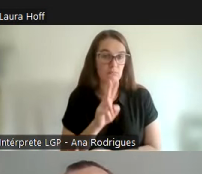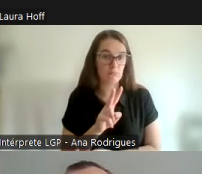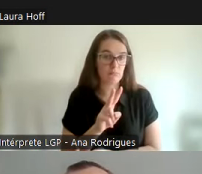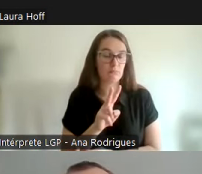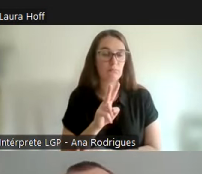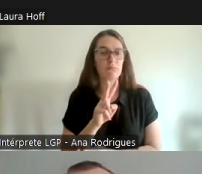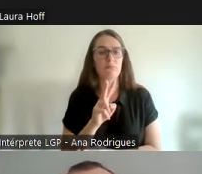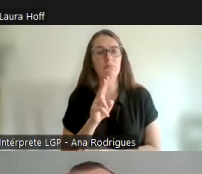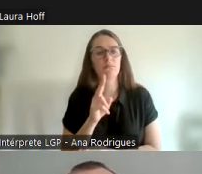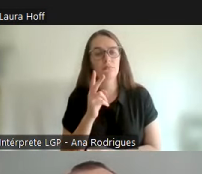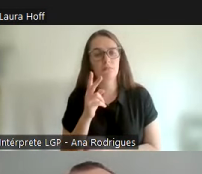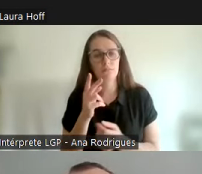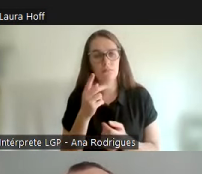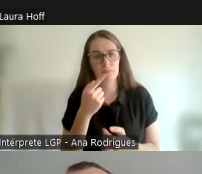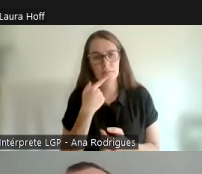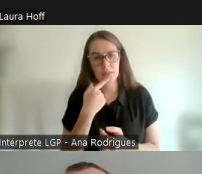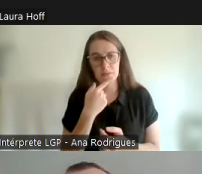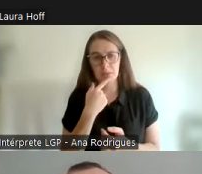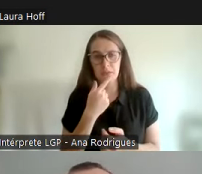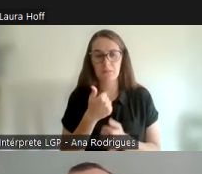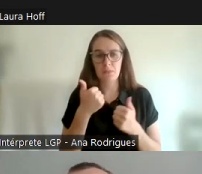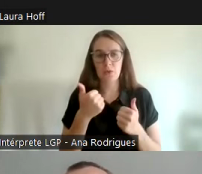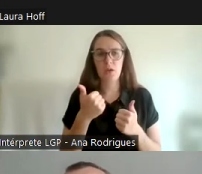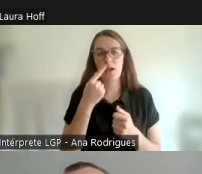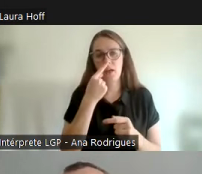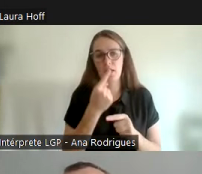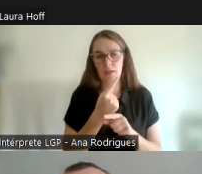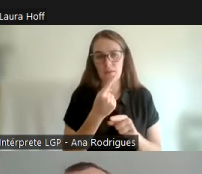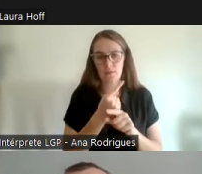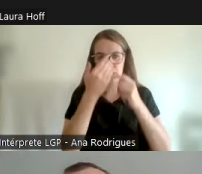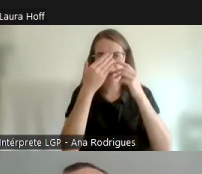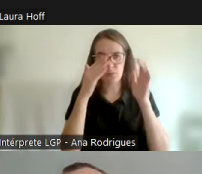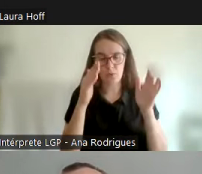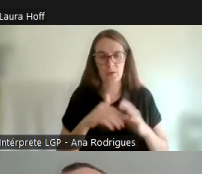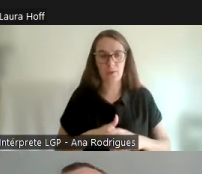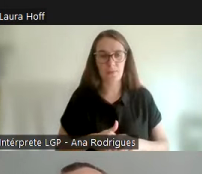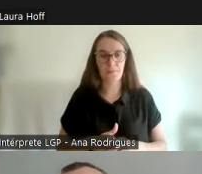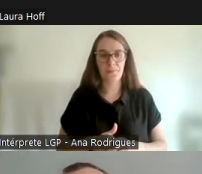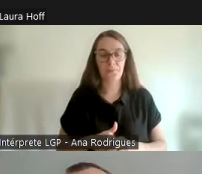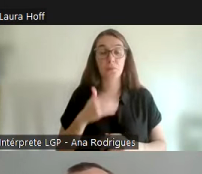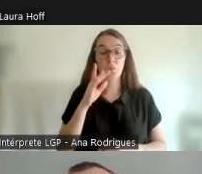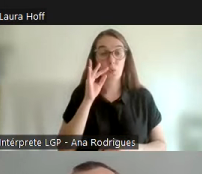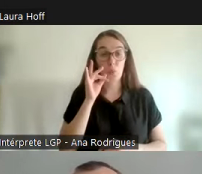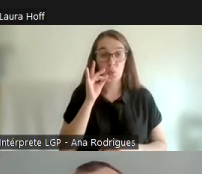show their democratic activity. In Hungary, the